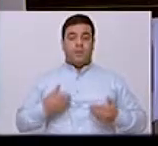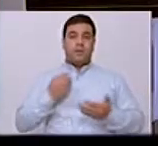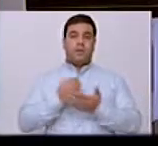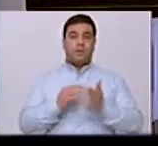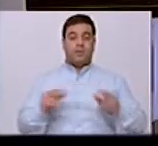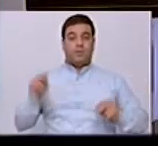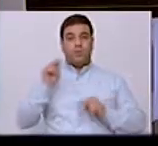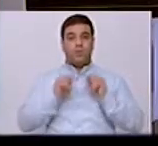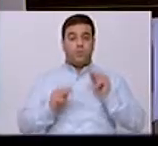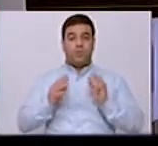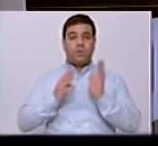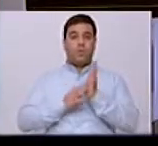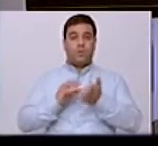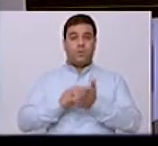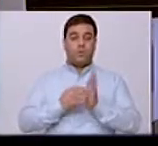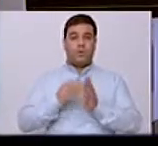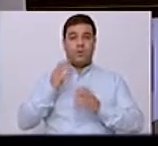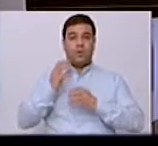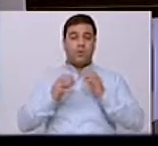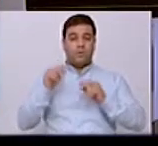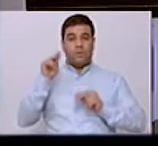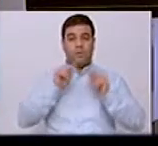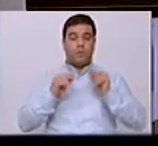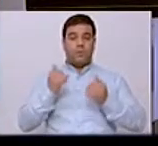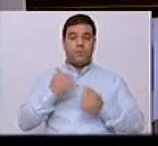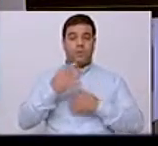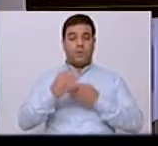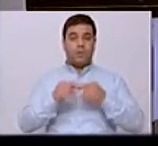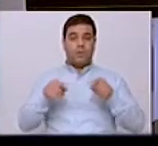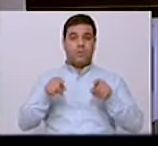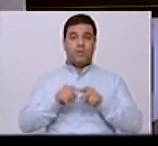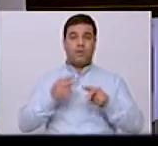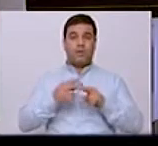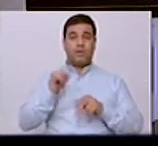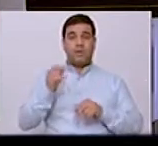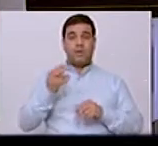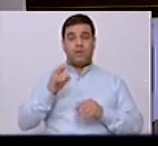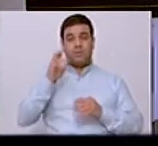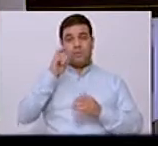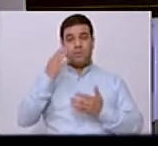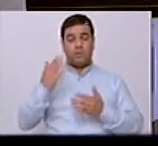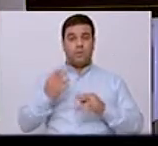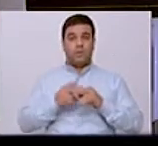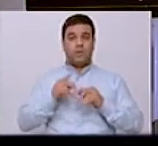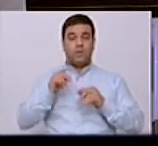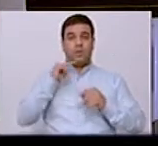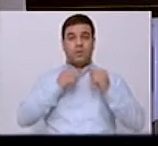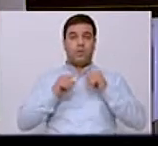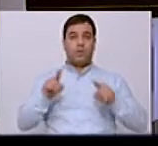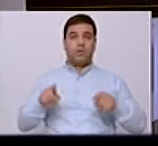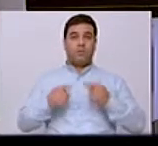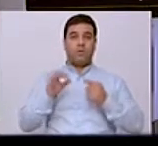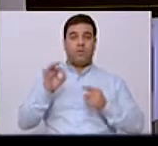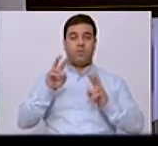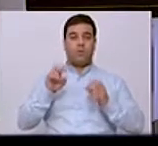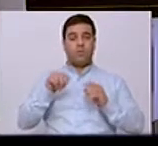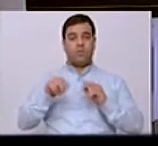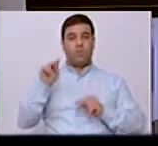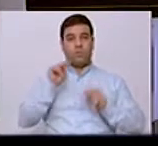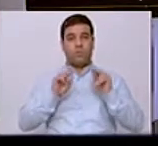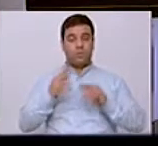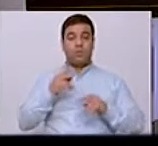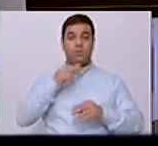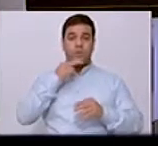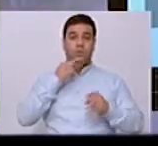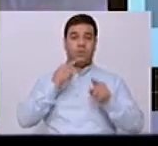Aziz o'quvchilar, 9-sinf geografiya darsida bugun sizlar bilan Osiyo mamlakatlarining iqtisodiy rivojlanganligi mavzusini o'rganamiz.